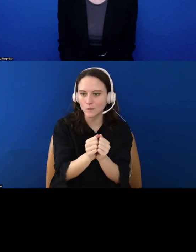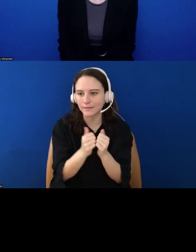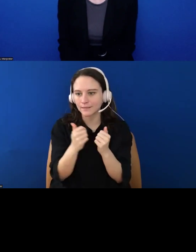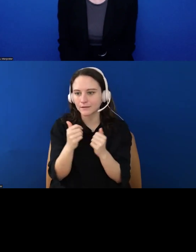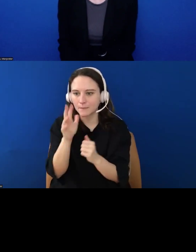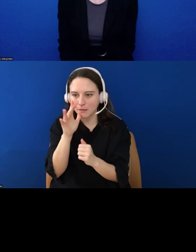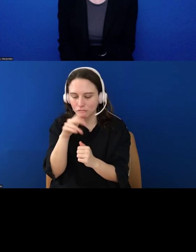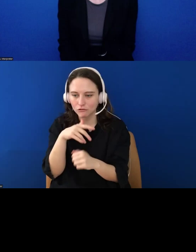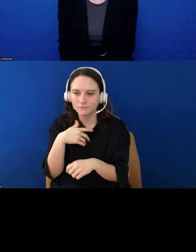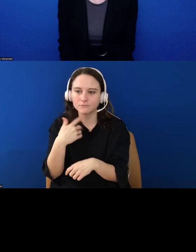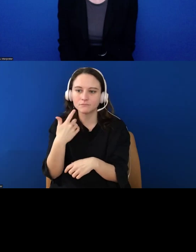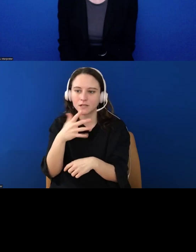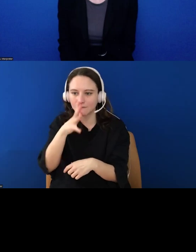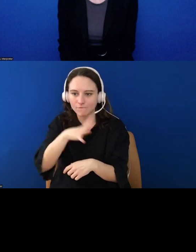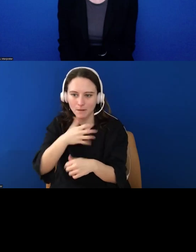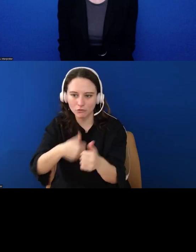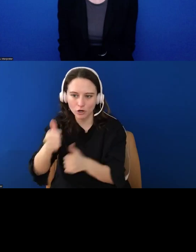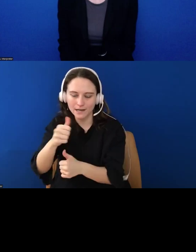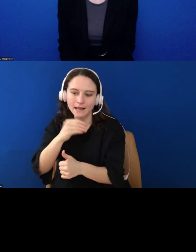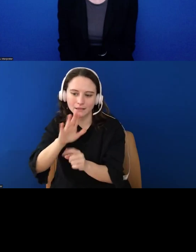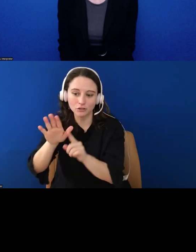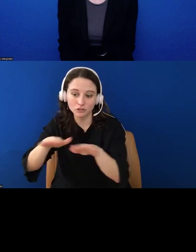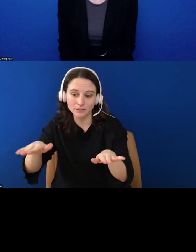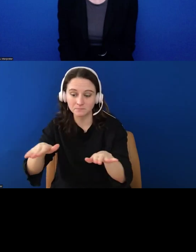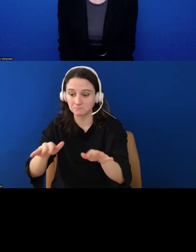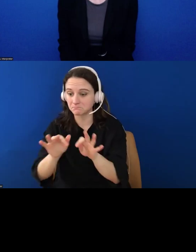the mother or the female authority and their children.